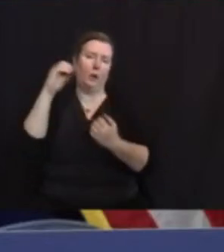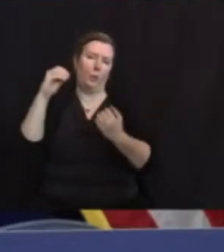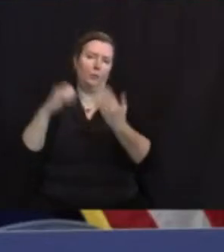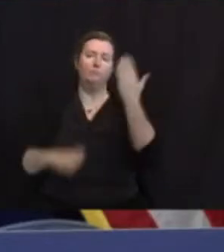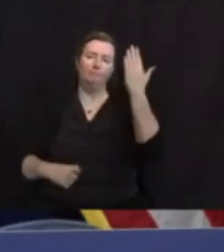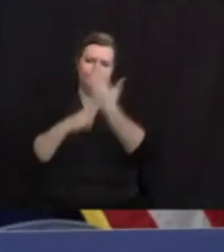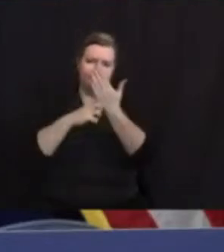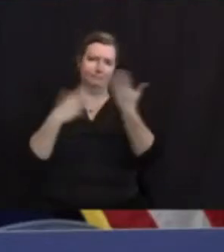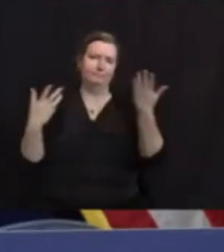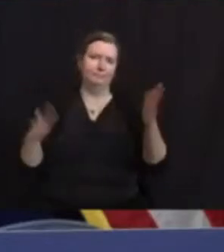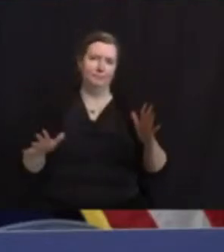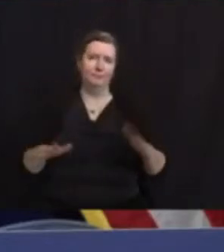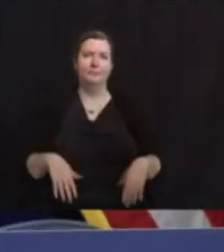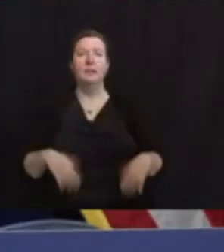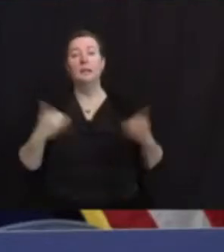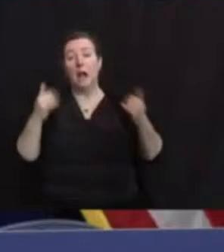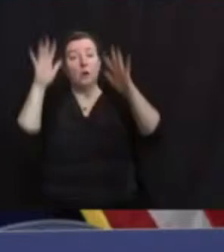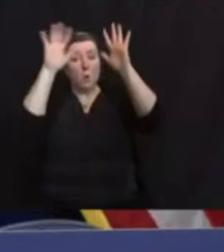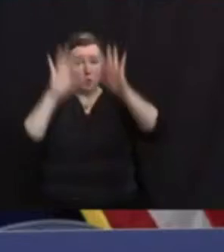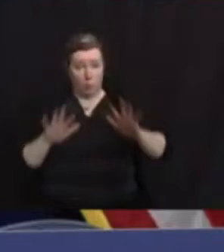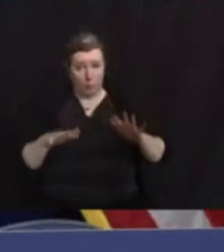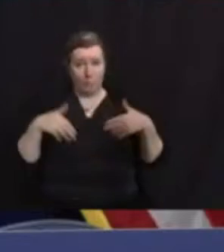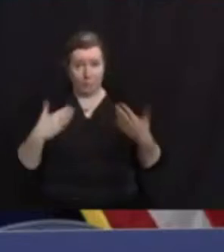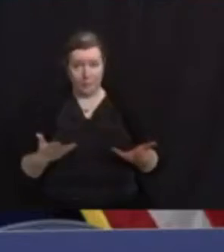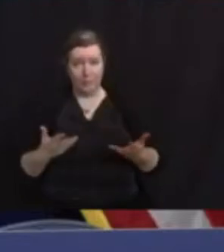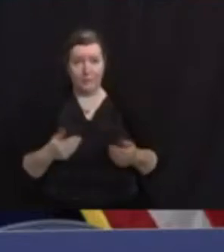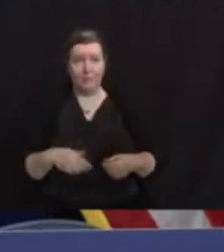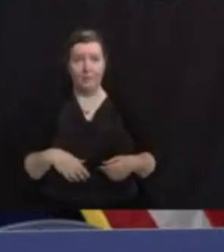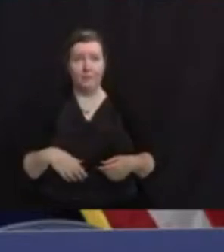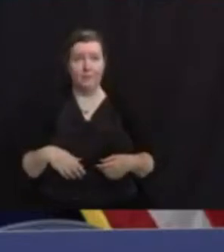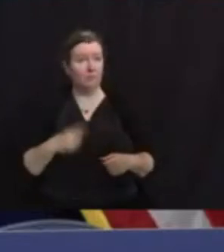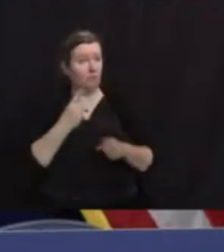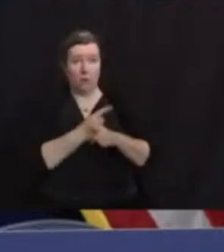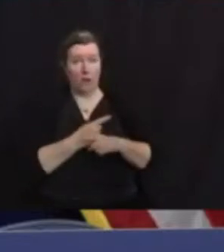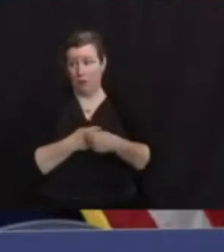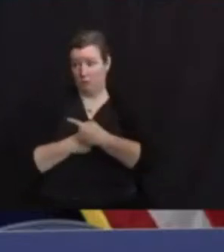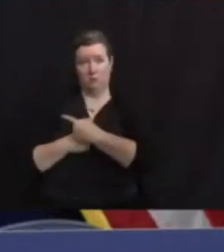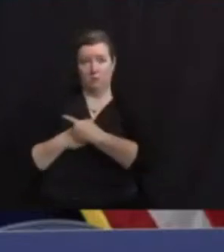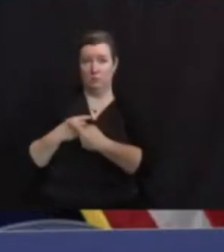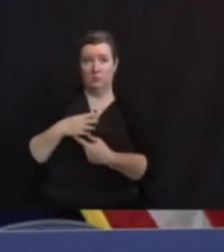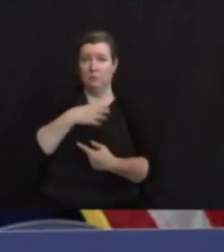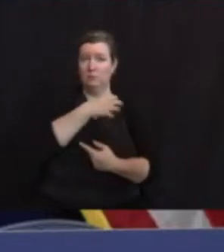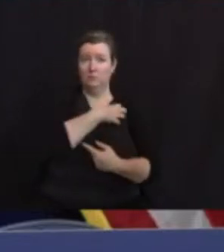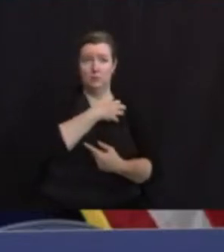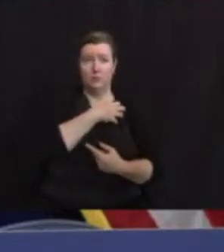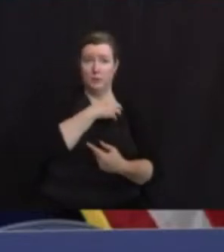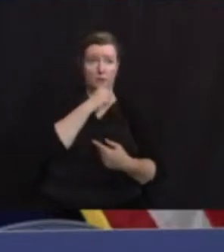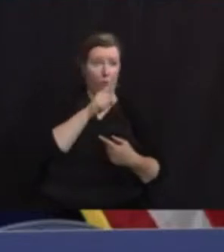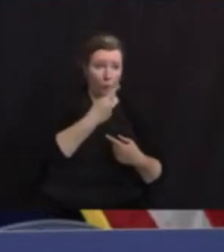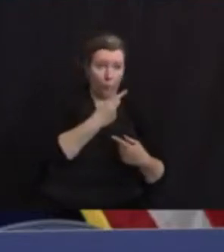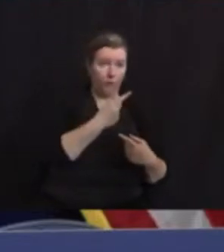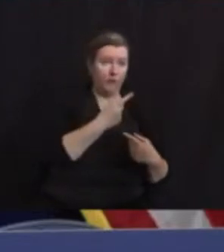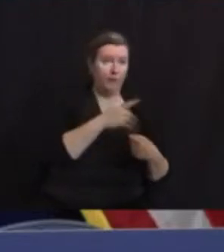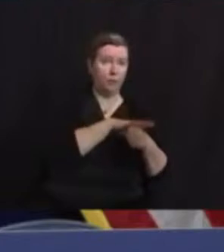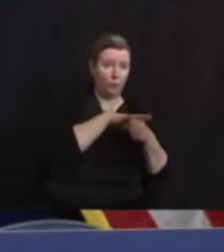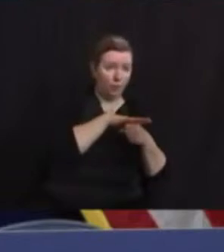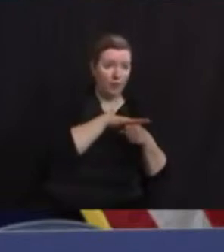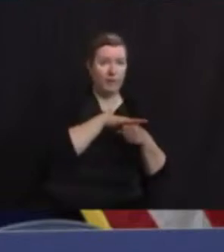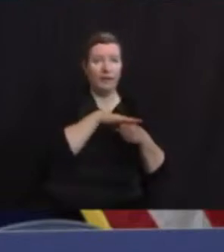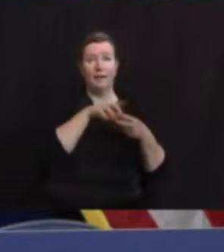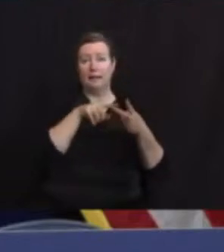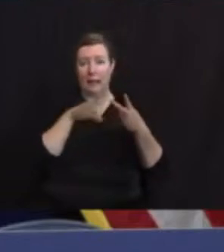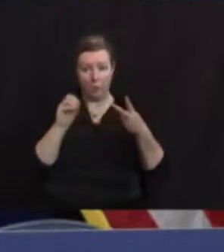on the storm, troopers, again, to the governor's point, this doesn't include law enforcement, local or county, but our